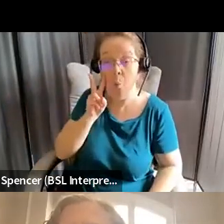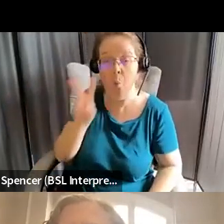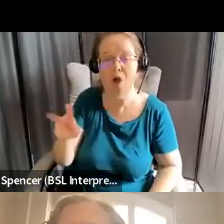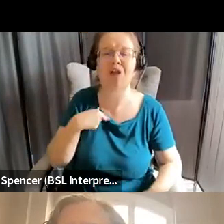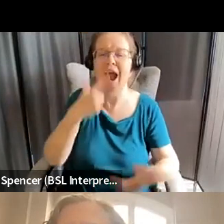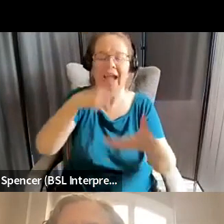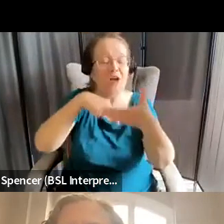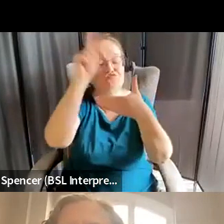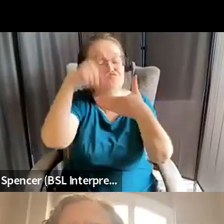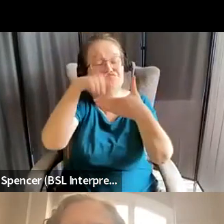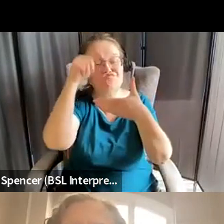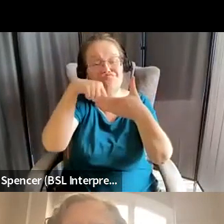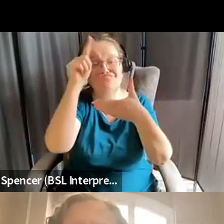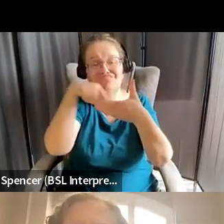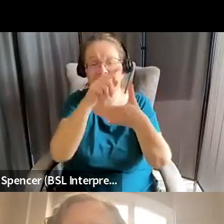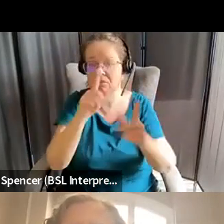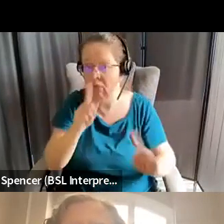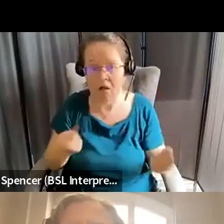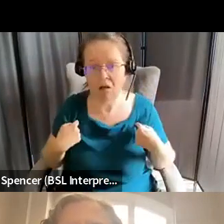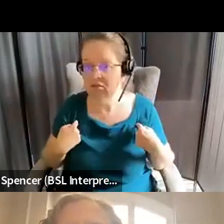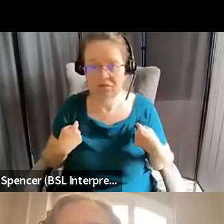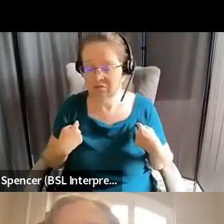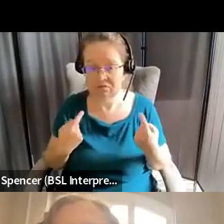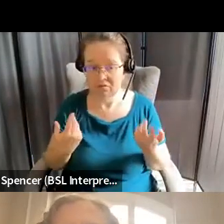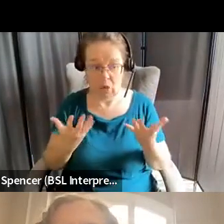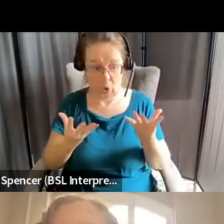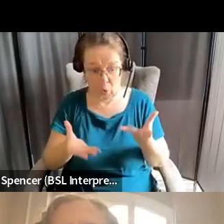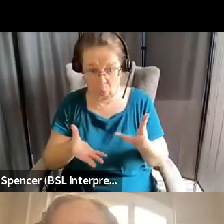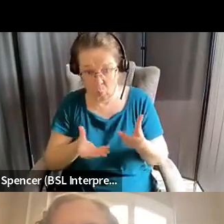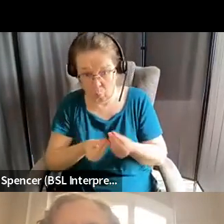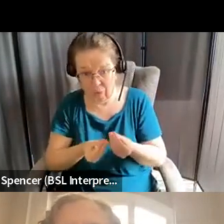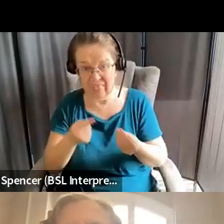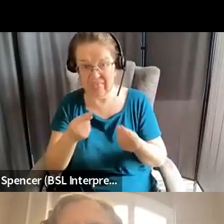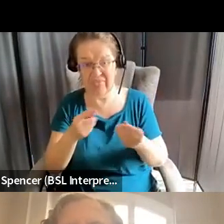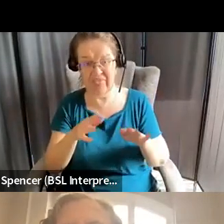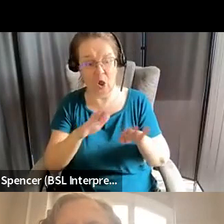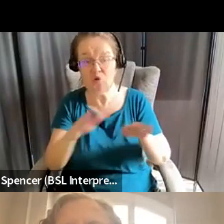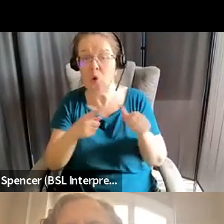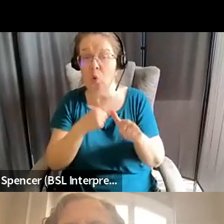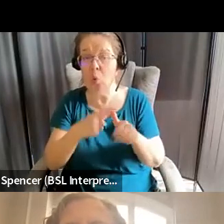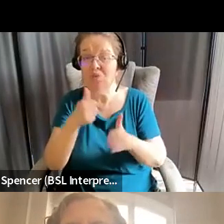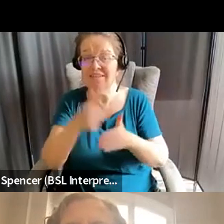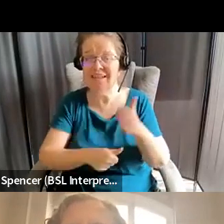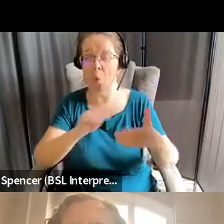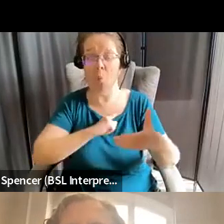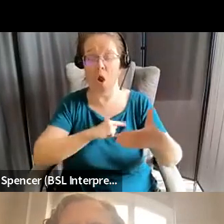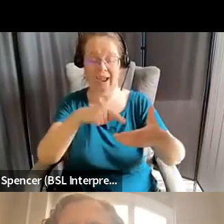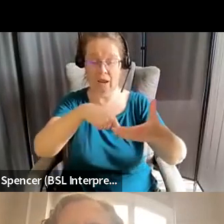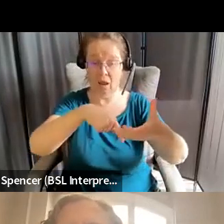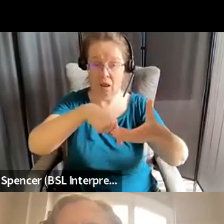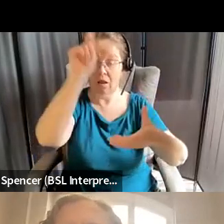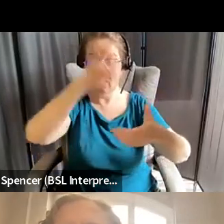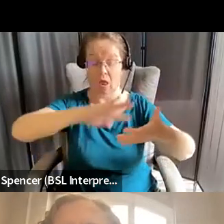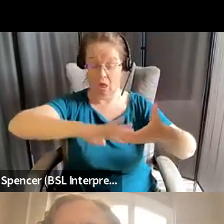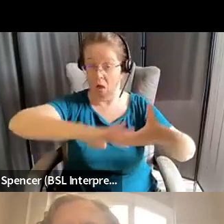browse through the videos. It's even with it not auto starting, just the motion of it looping through